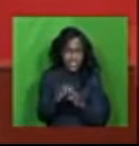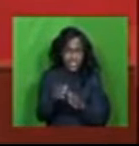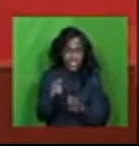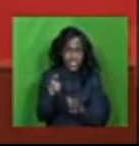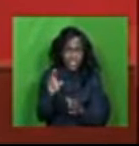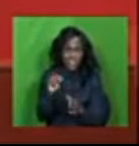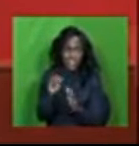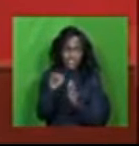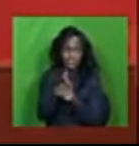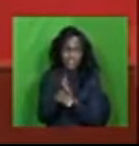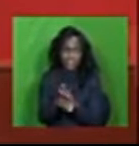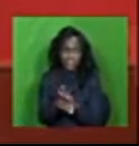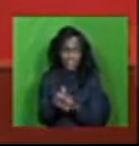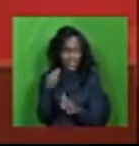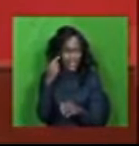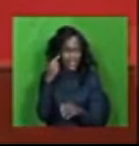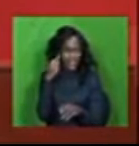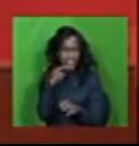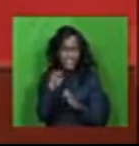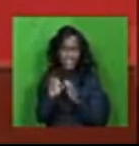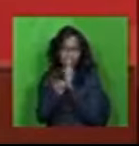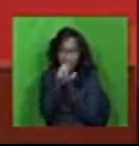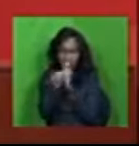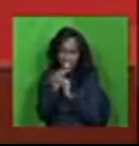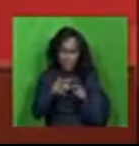media and see how I'm being insulted.